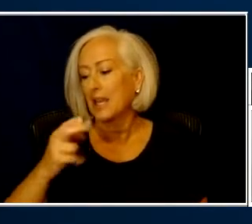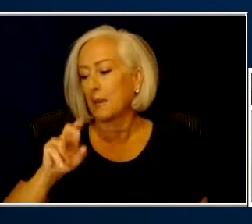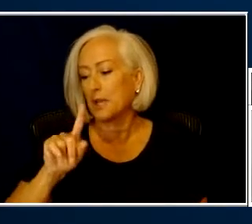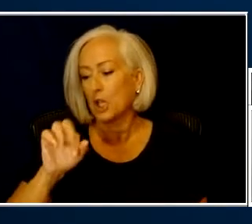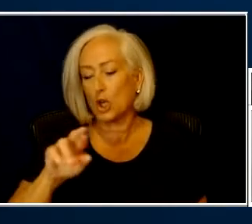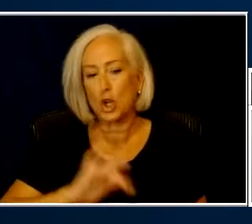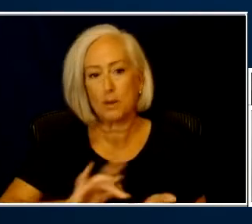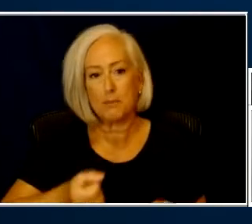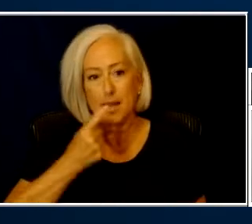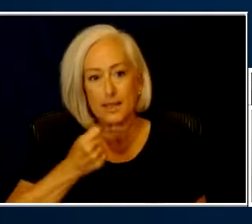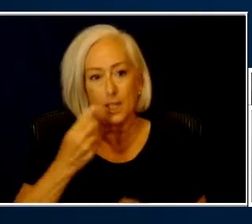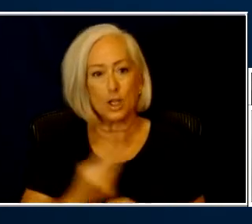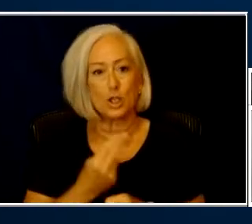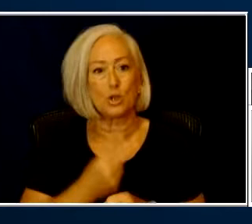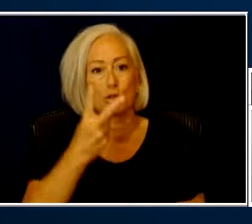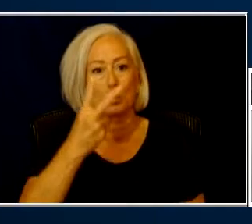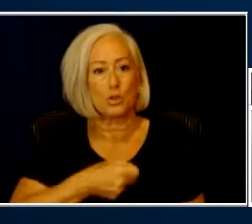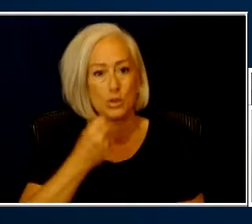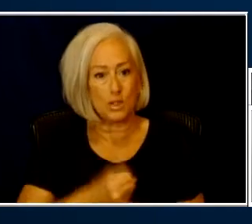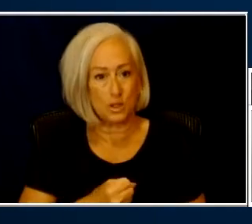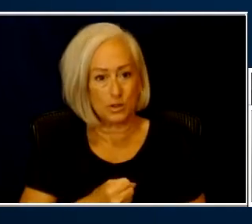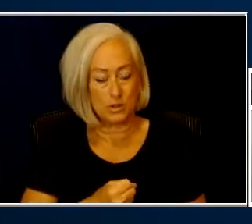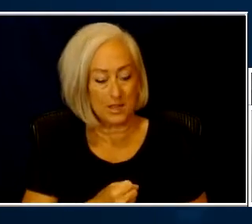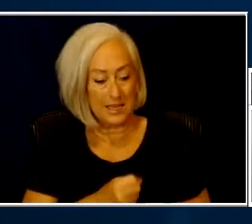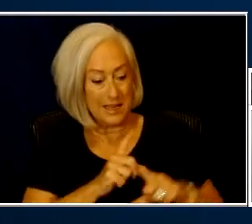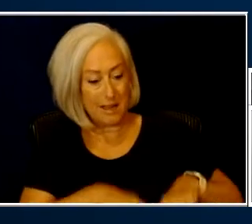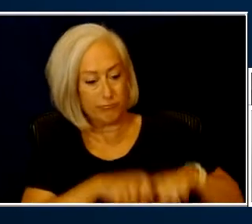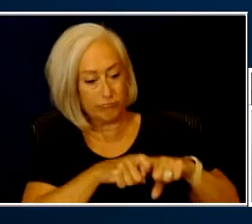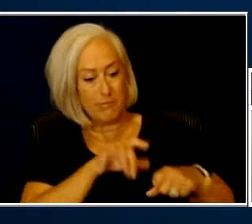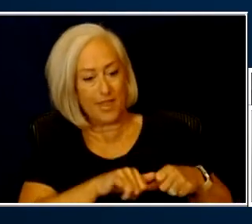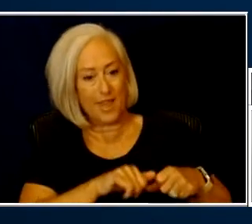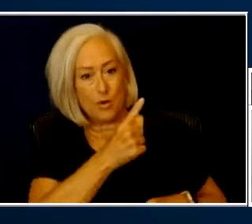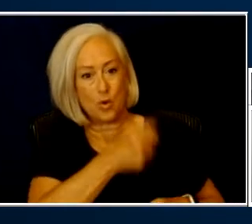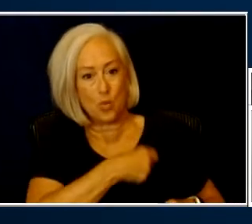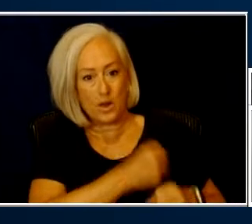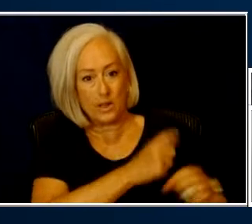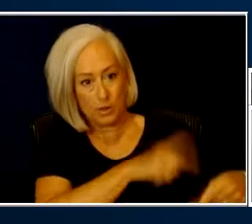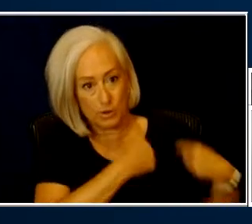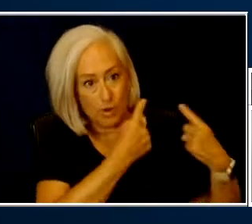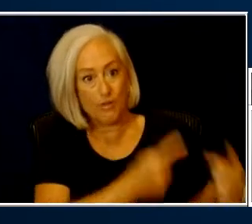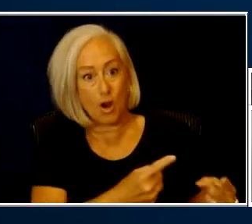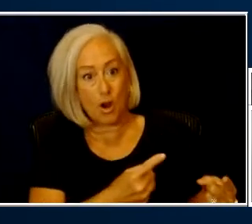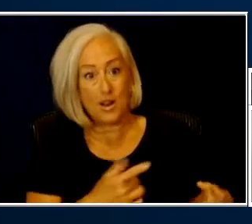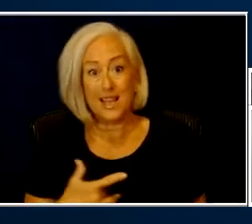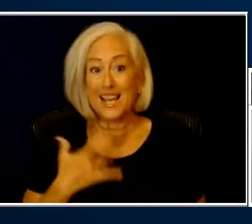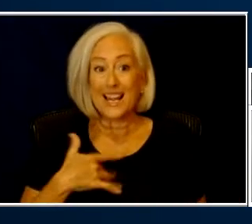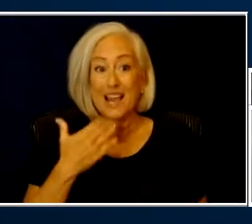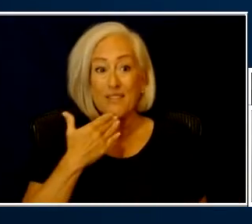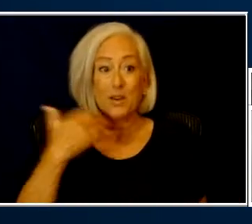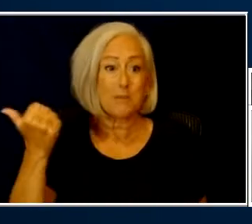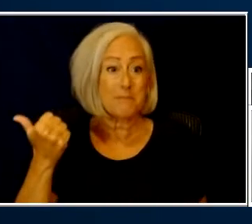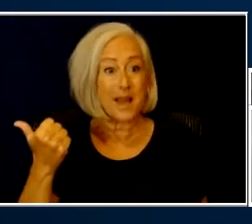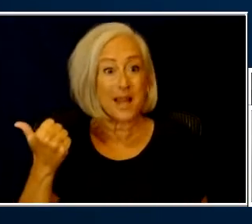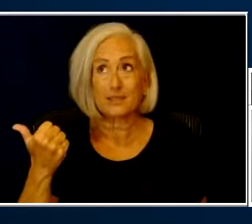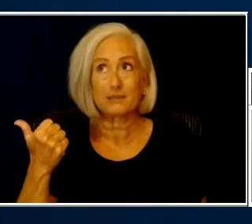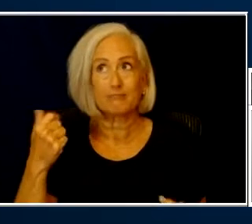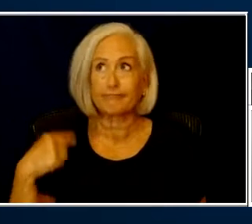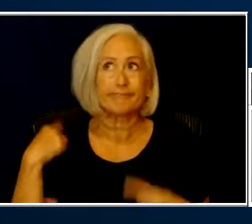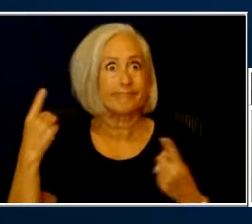years. And I've been off of that now for almost a year. And I'm actually feeling the best that I have felt in the last 5